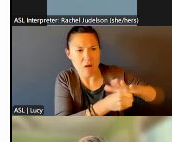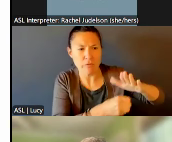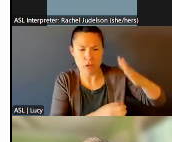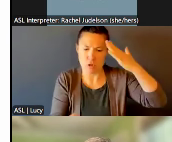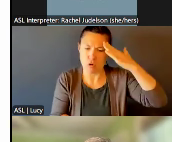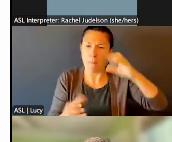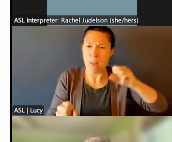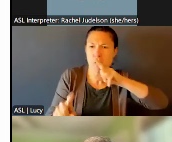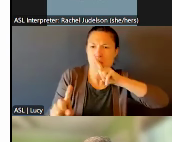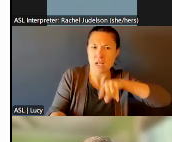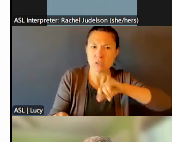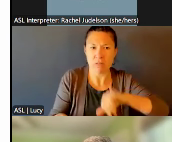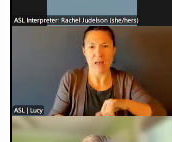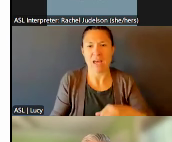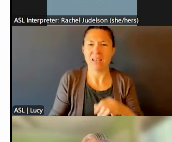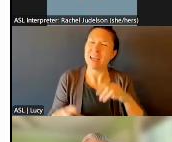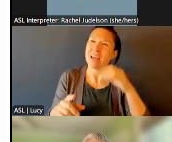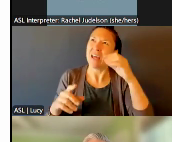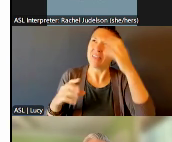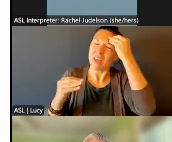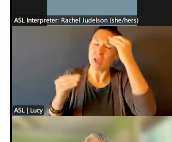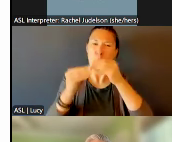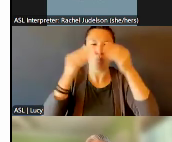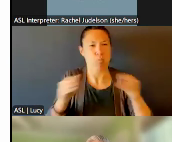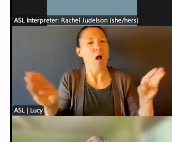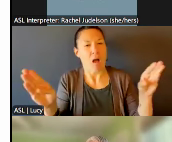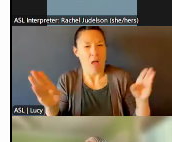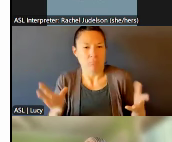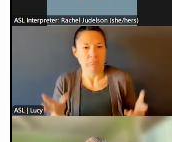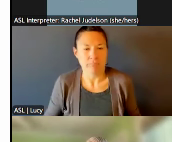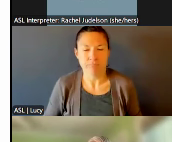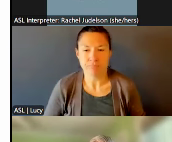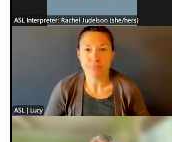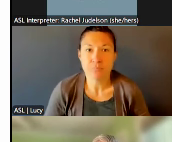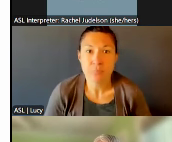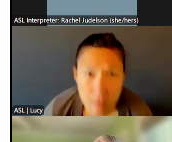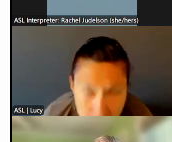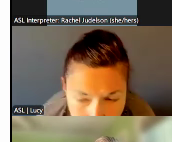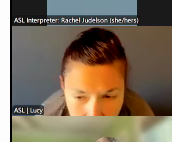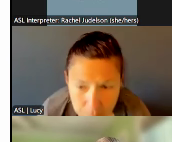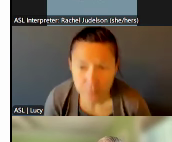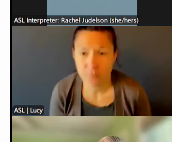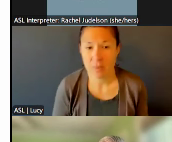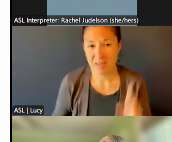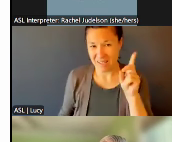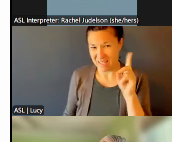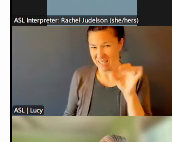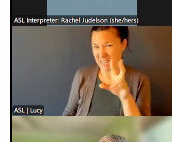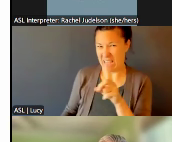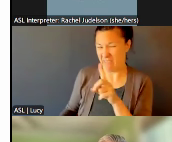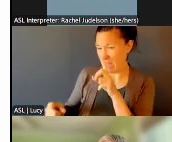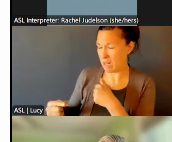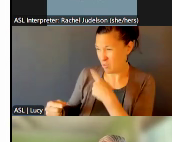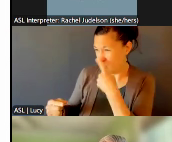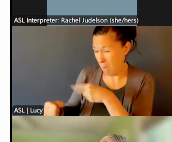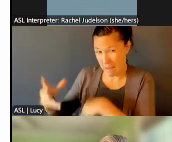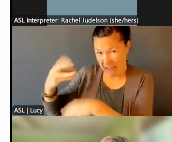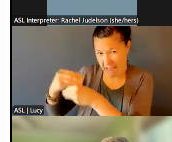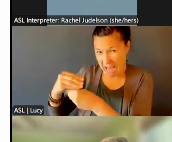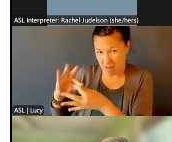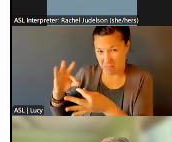you have to think more broadly than that. Kamal, do you mind if I add something with Please, respect to please. that? Because I think that that's a really good point